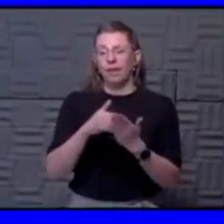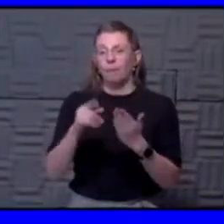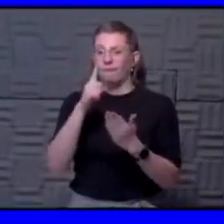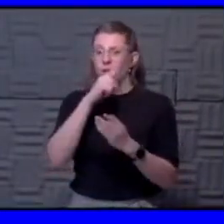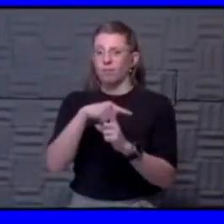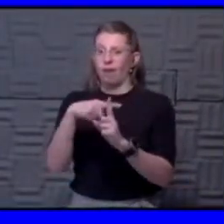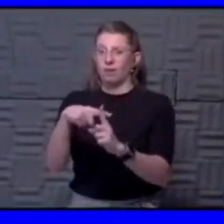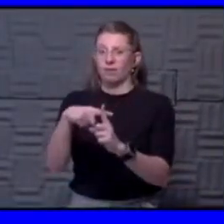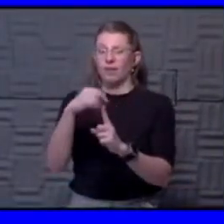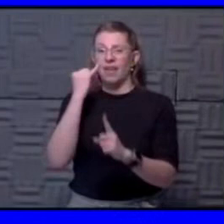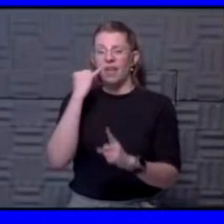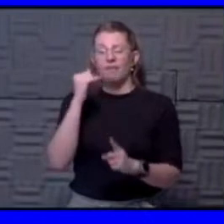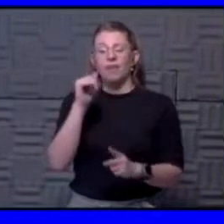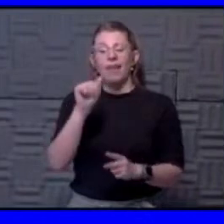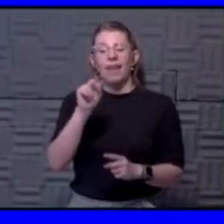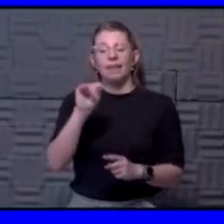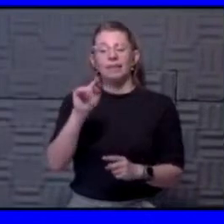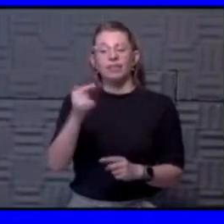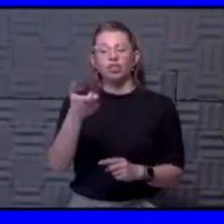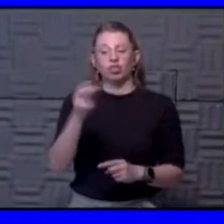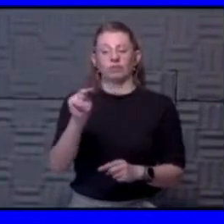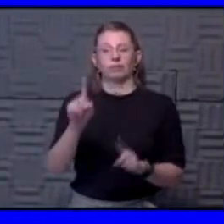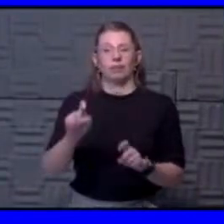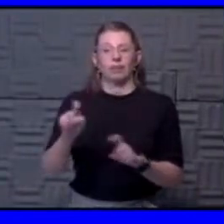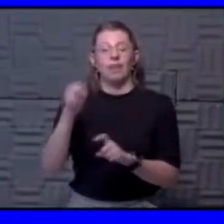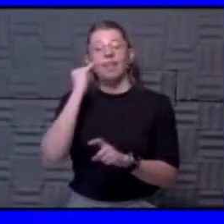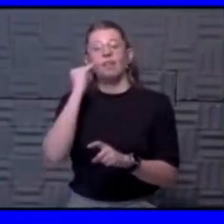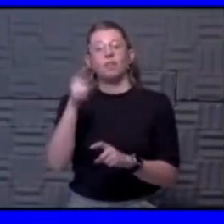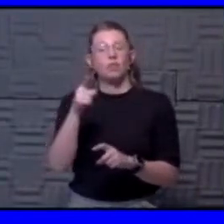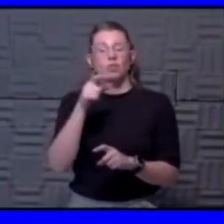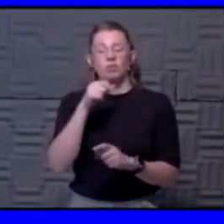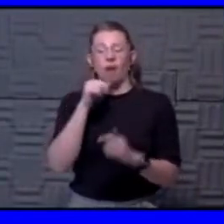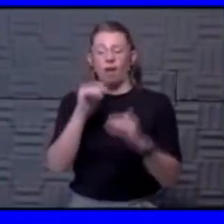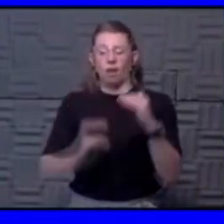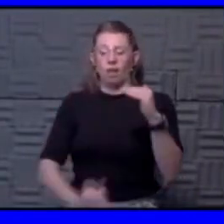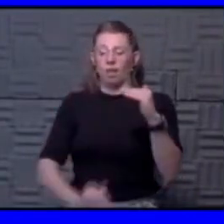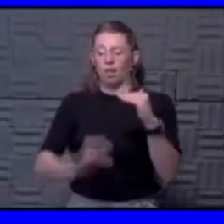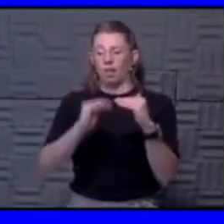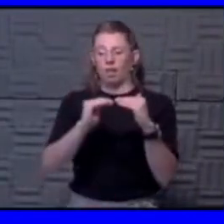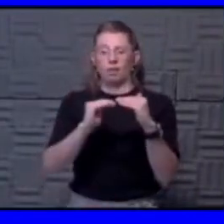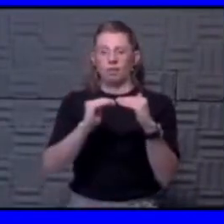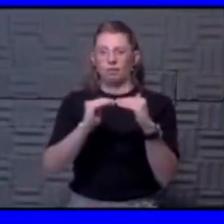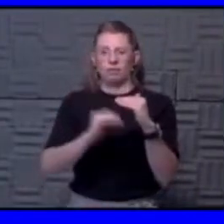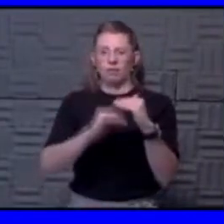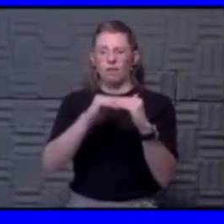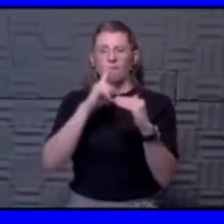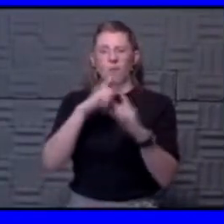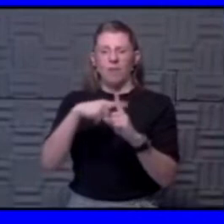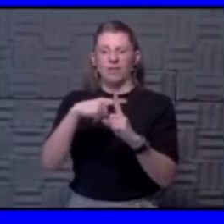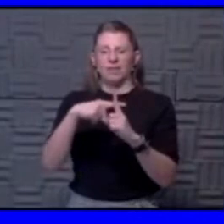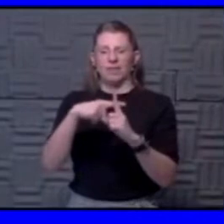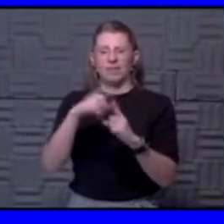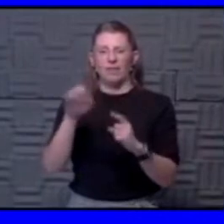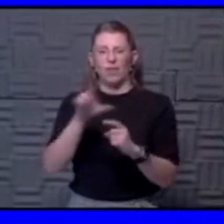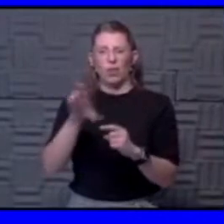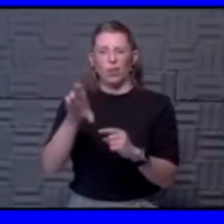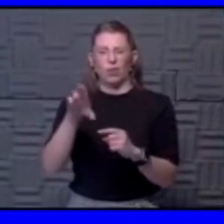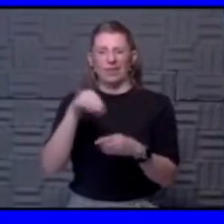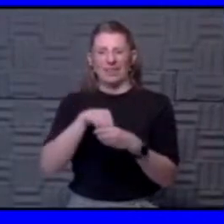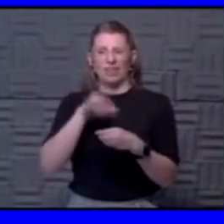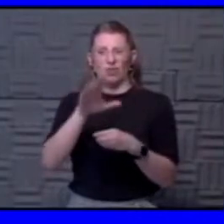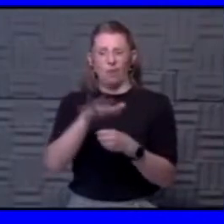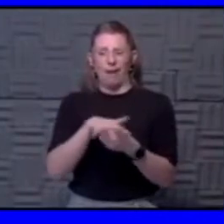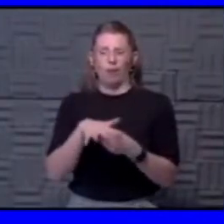tests if they're done with antigen tests, because we know that if you don't reach a certain threshold of positivity of influenza in